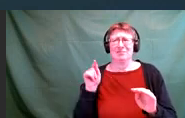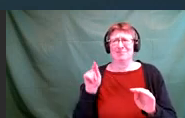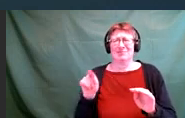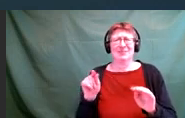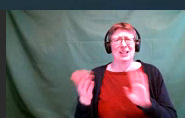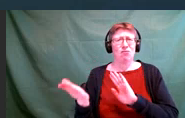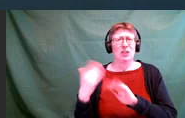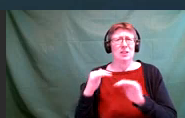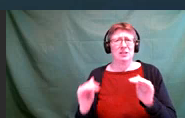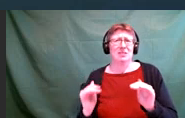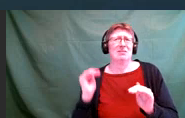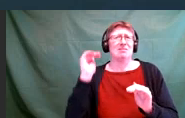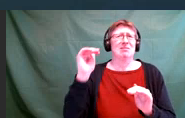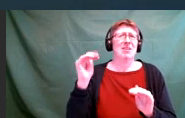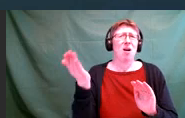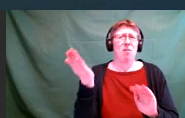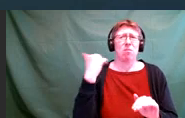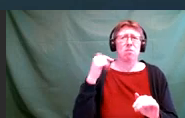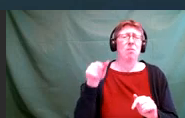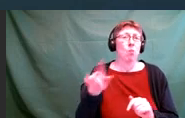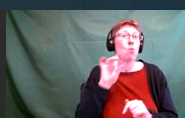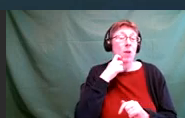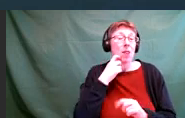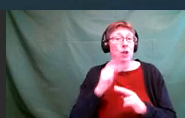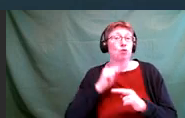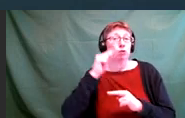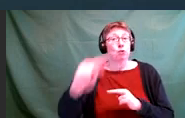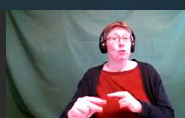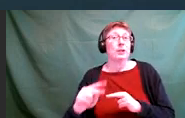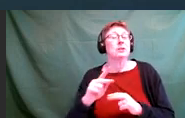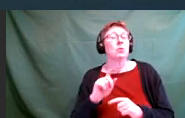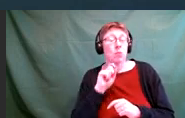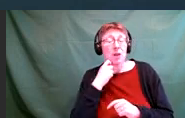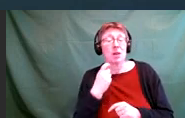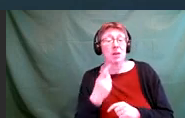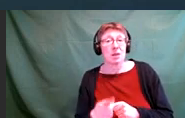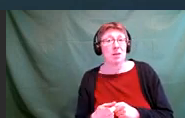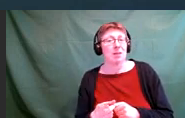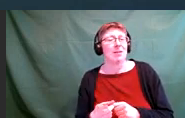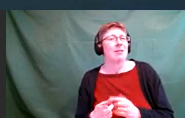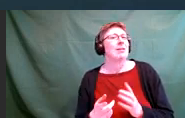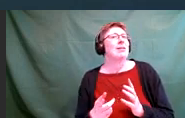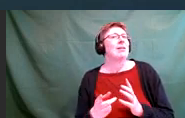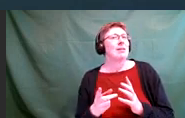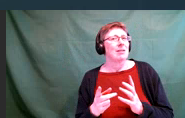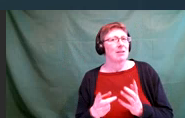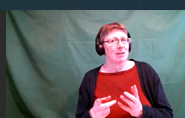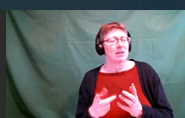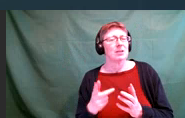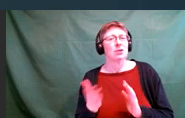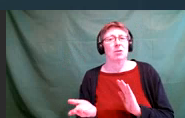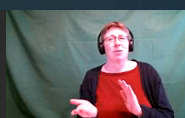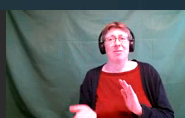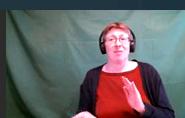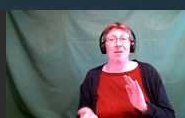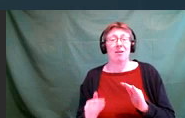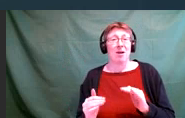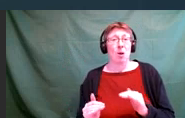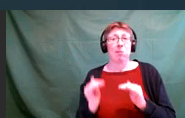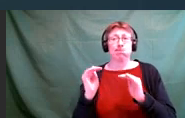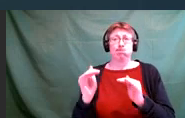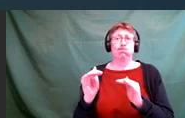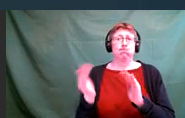One in particular we'll have a look at in a couple of weeks' time. It turned out that these returns, these abnormal